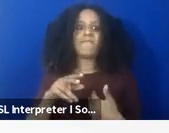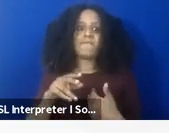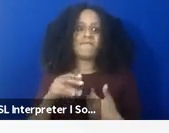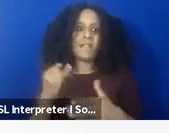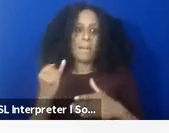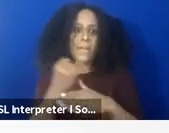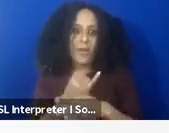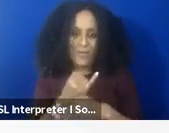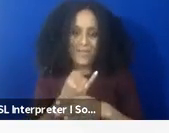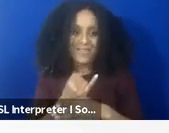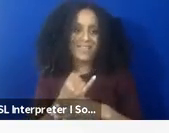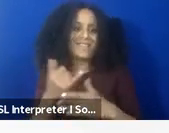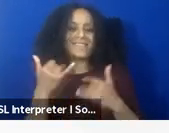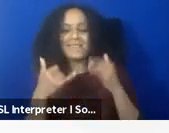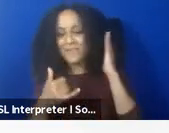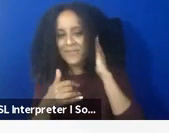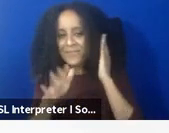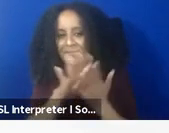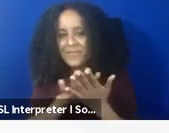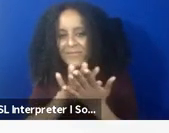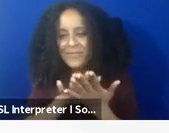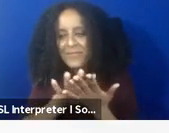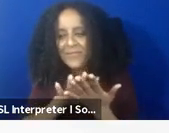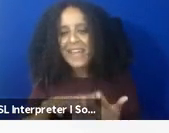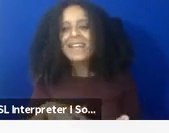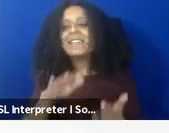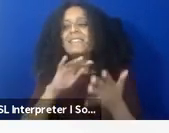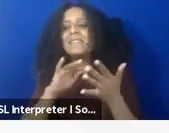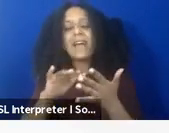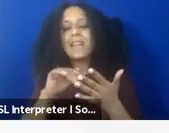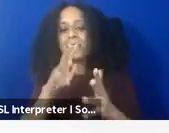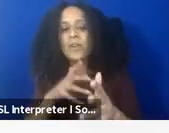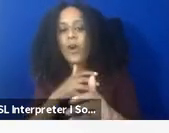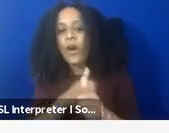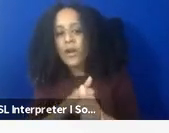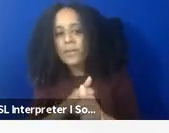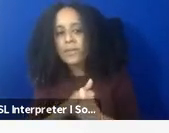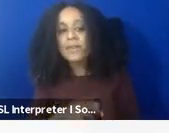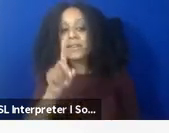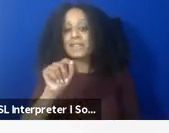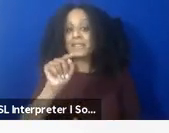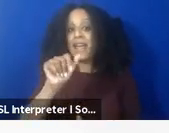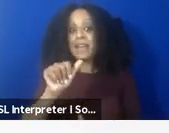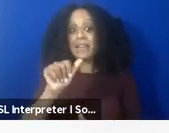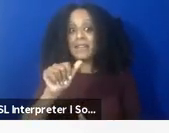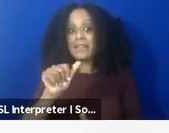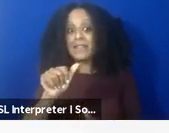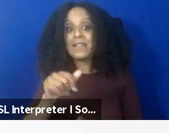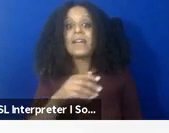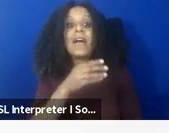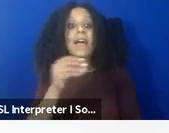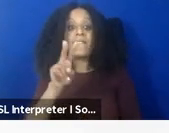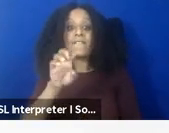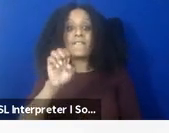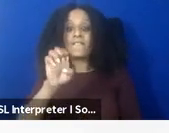remains elusive. The clinical lab studies haven't caught up yet. But data from NHANES and others suggests that vestibular loss independently